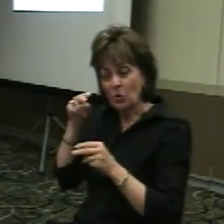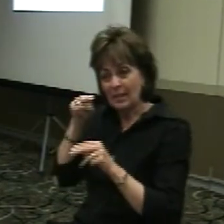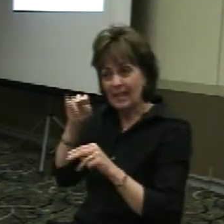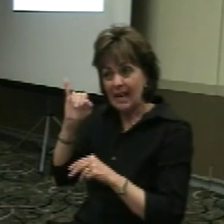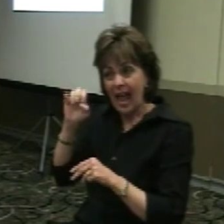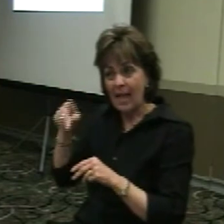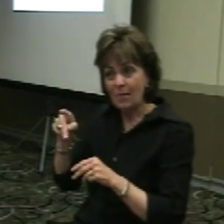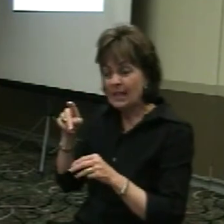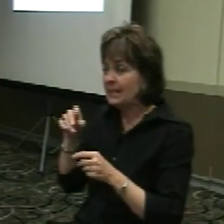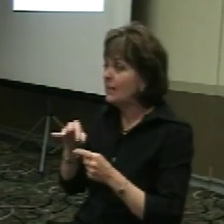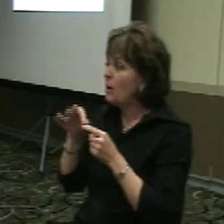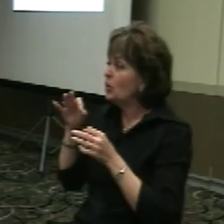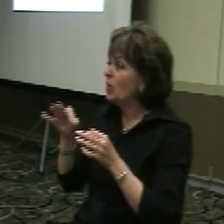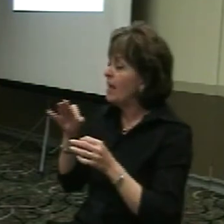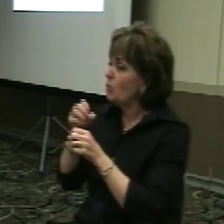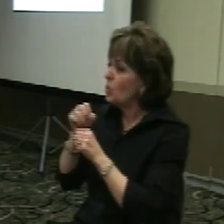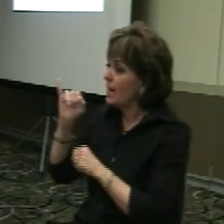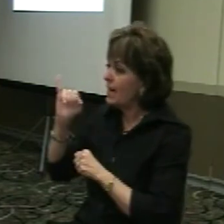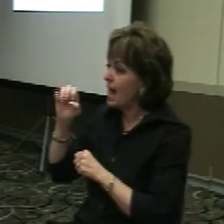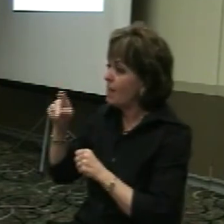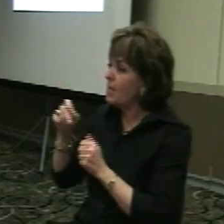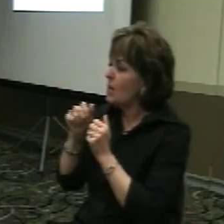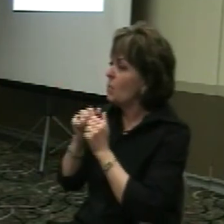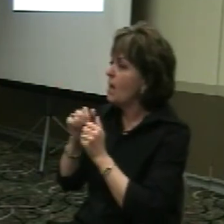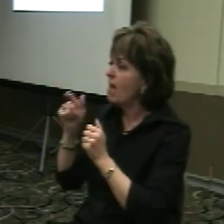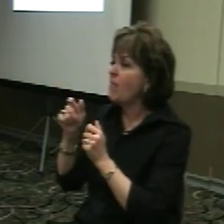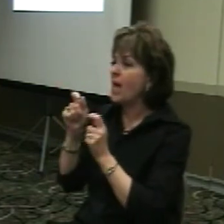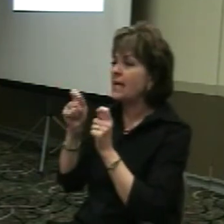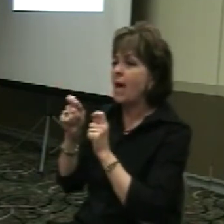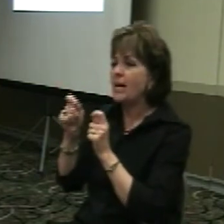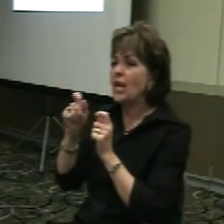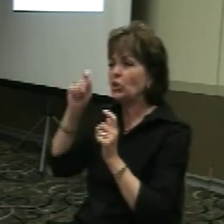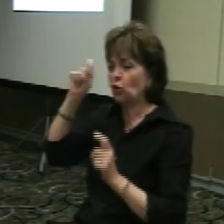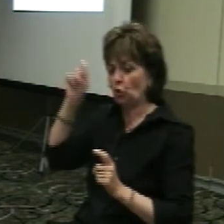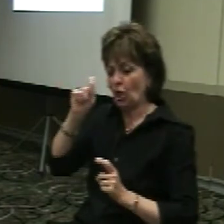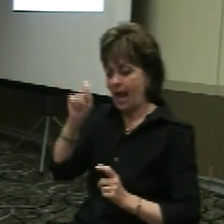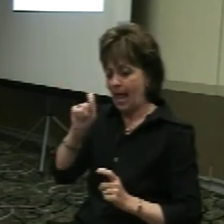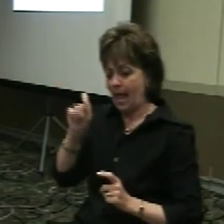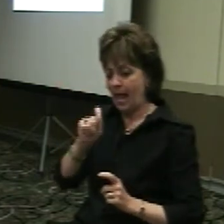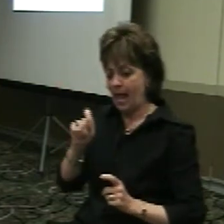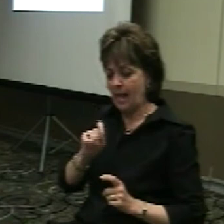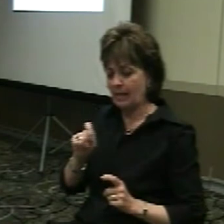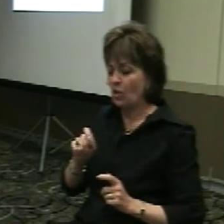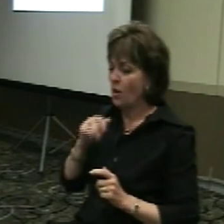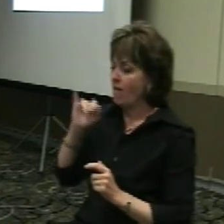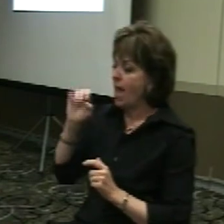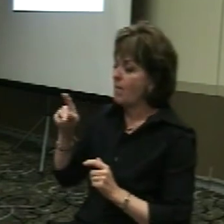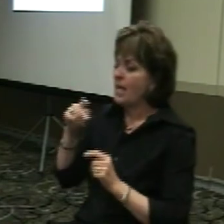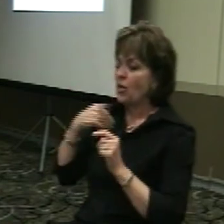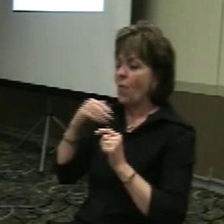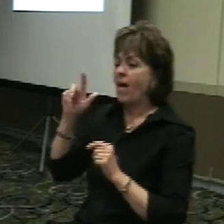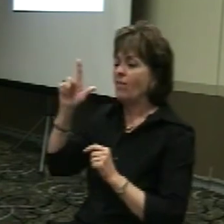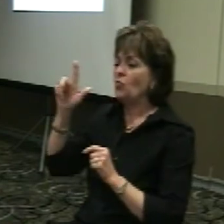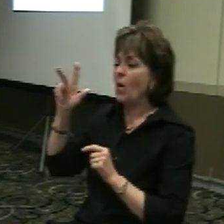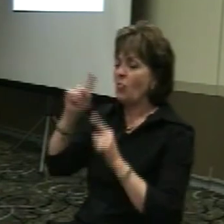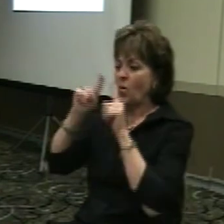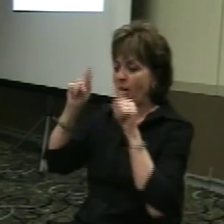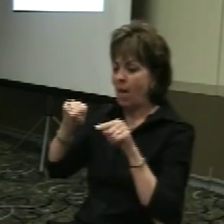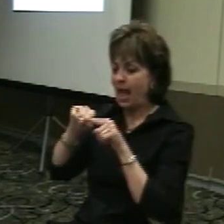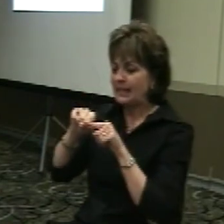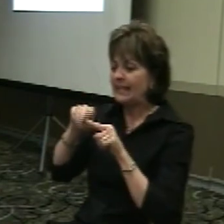where especially if you get an IEP where the accommodations are checked on boxes? And you'll get this IEP and there's 23 boxes and 21 of